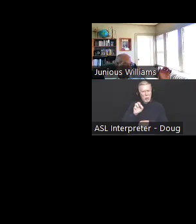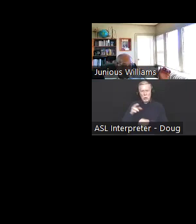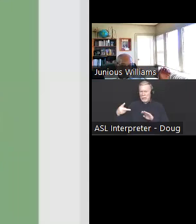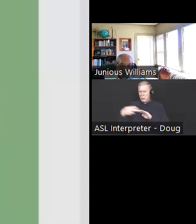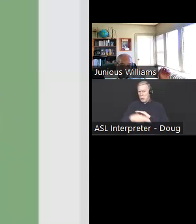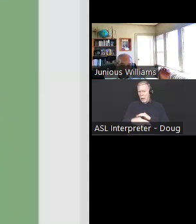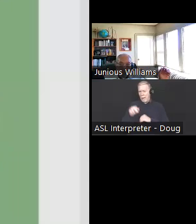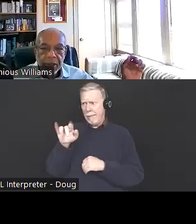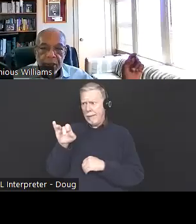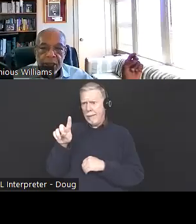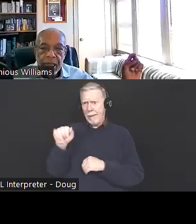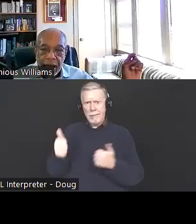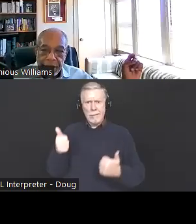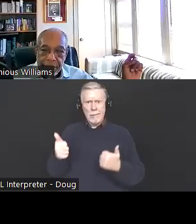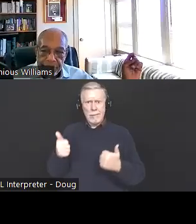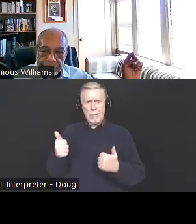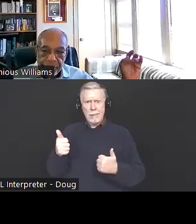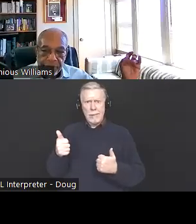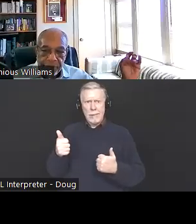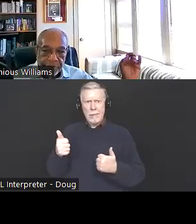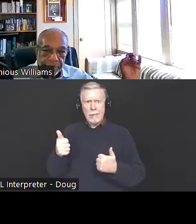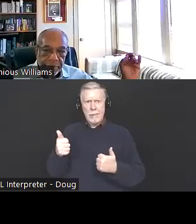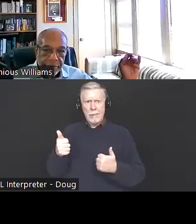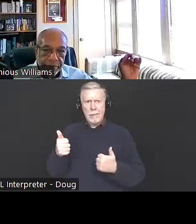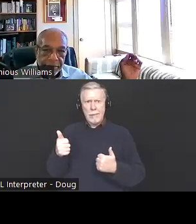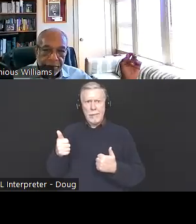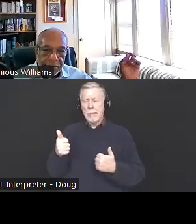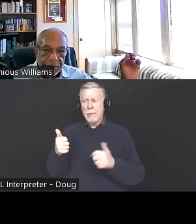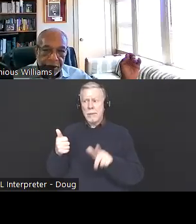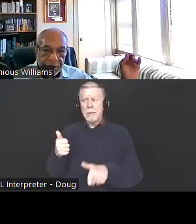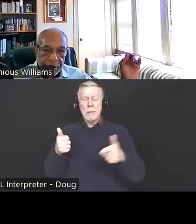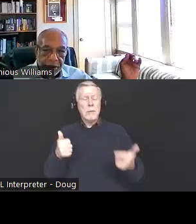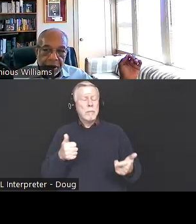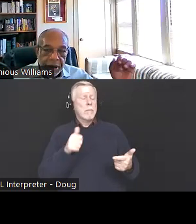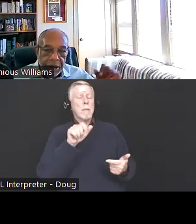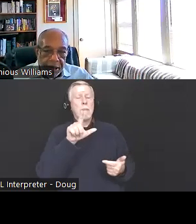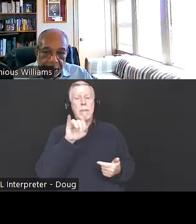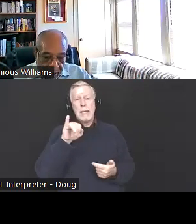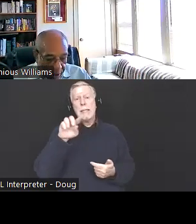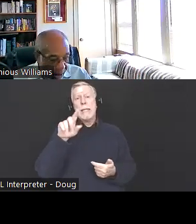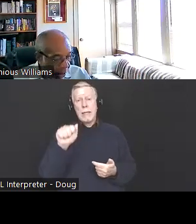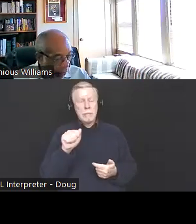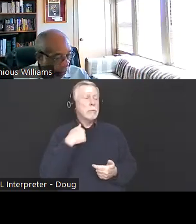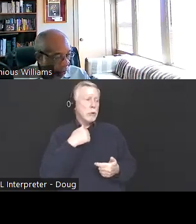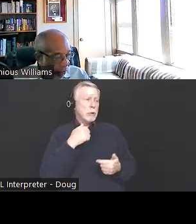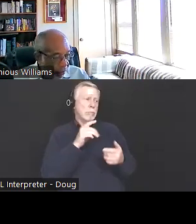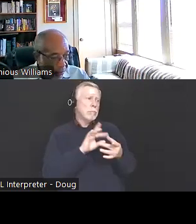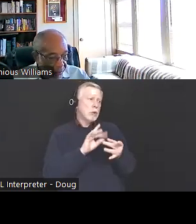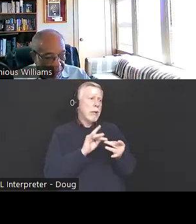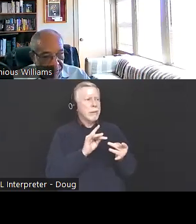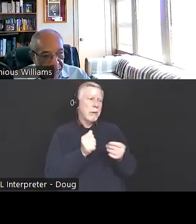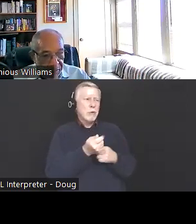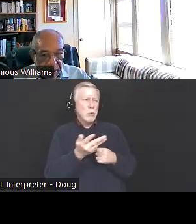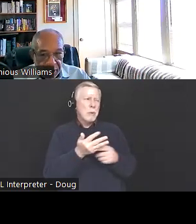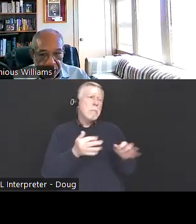Lydia? I think we could probably share a couple of just